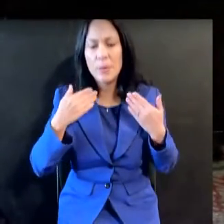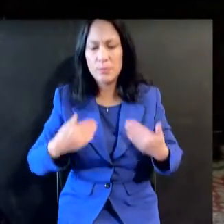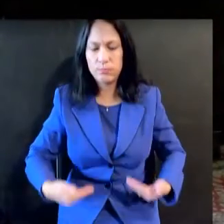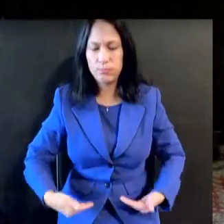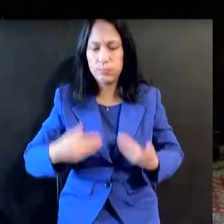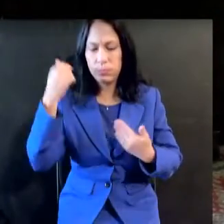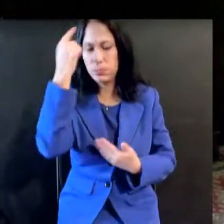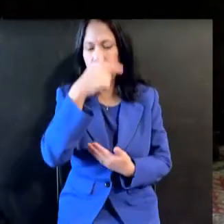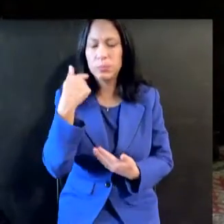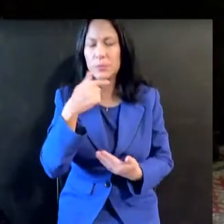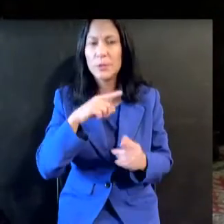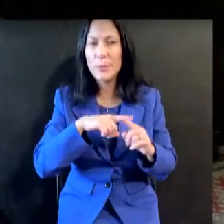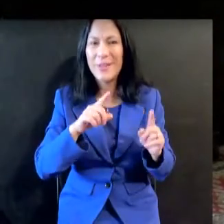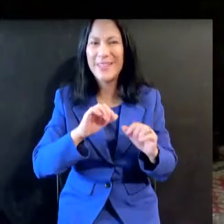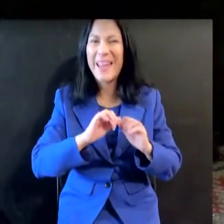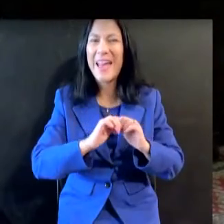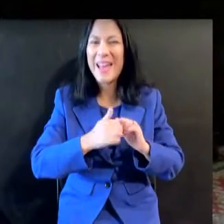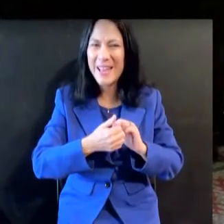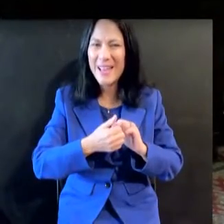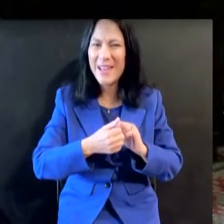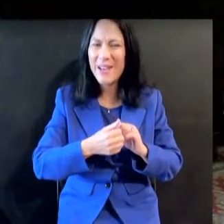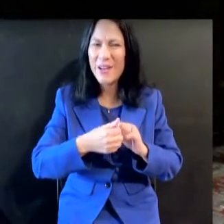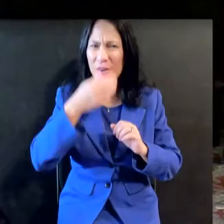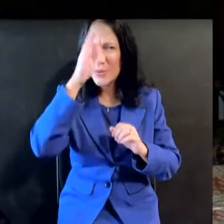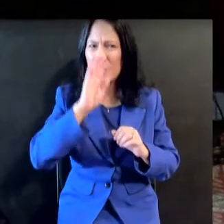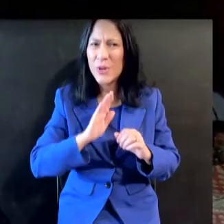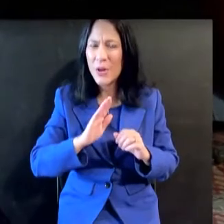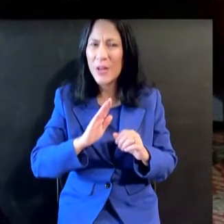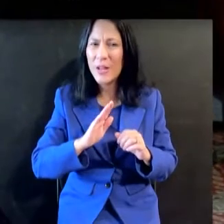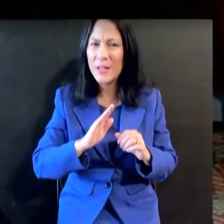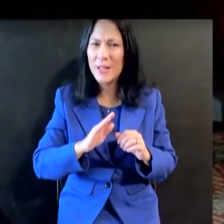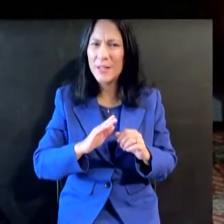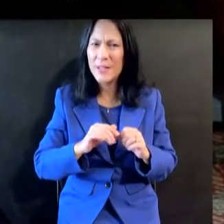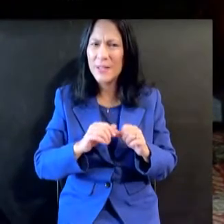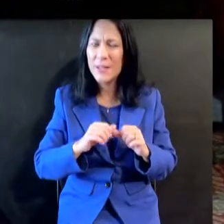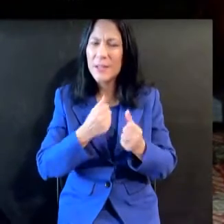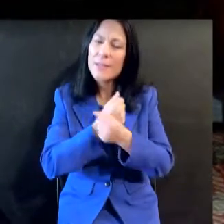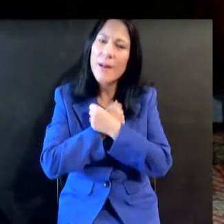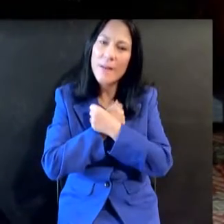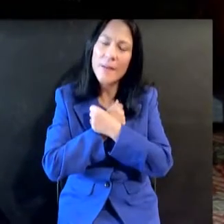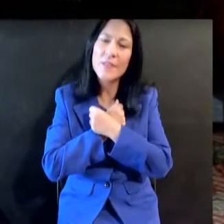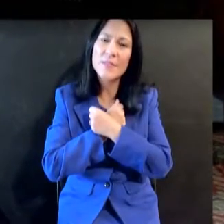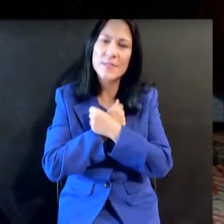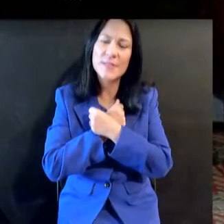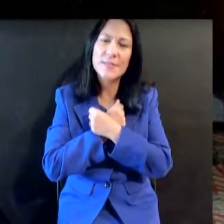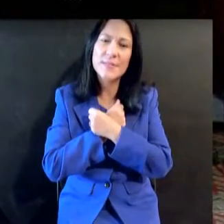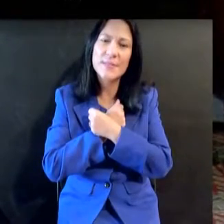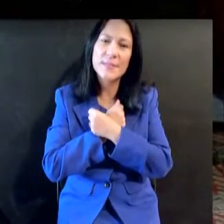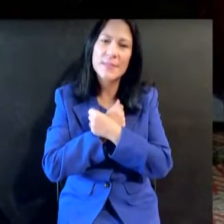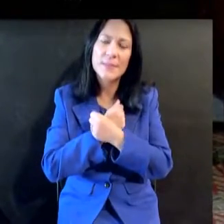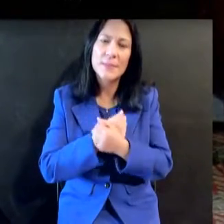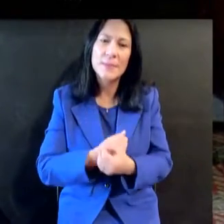way God is, how God loves.